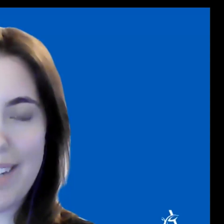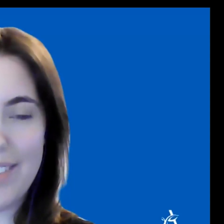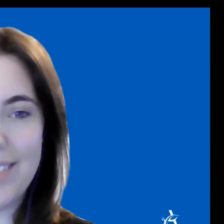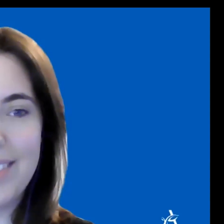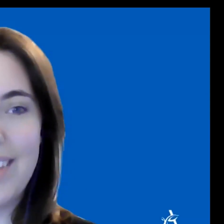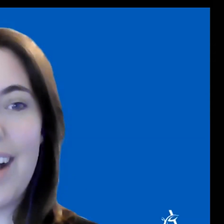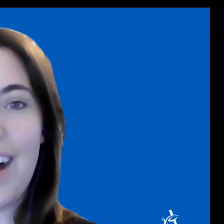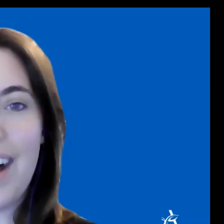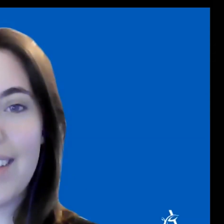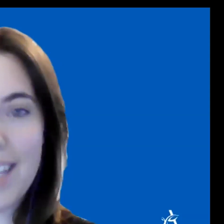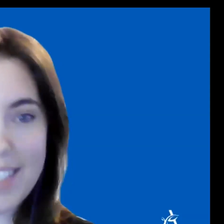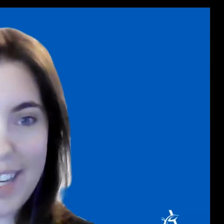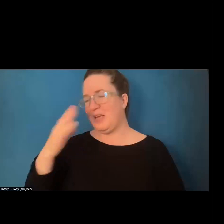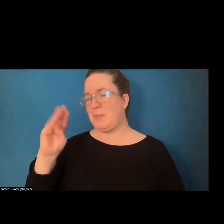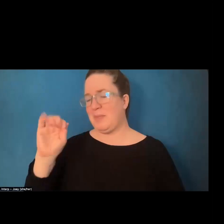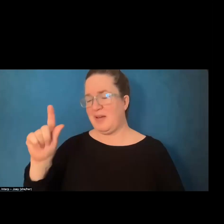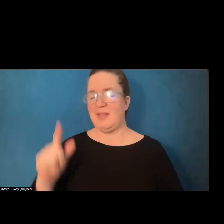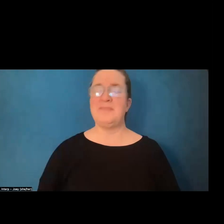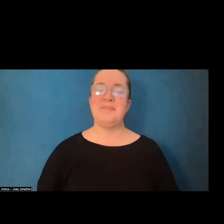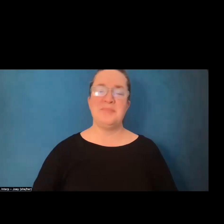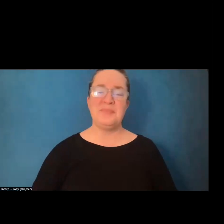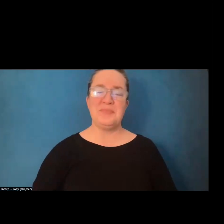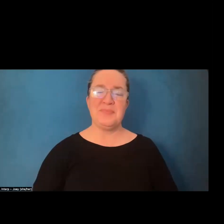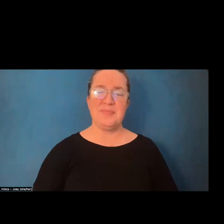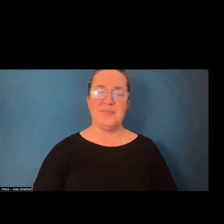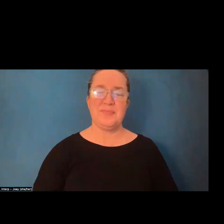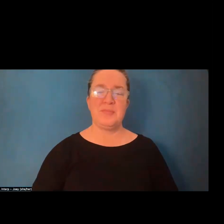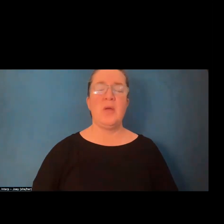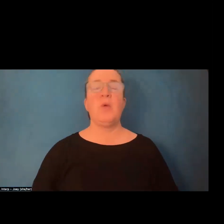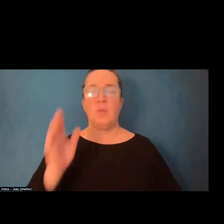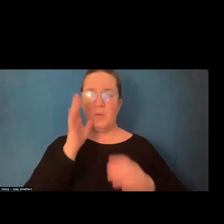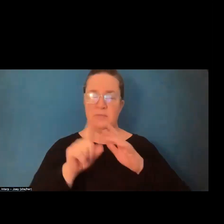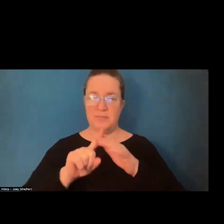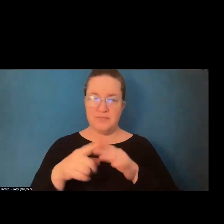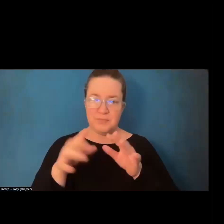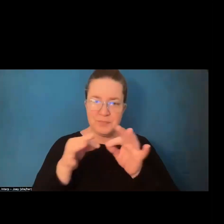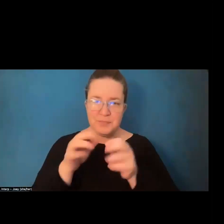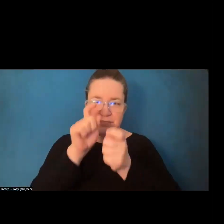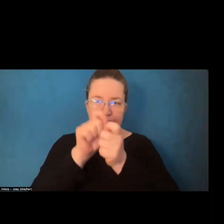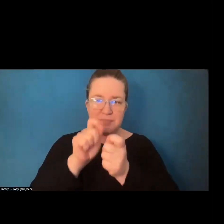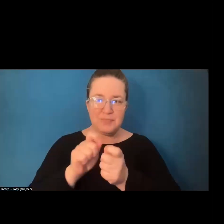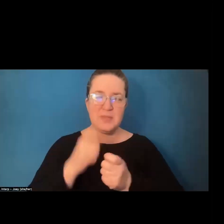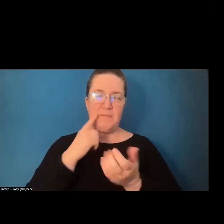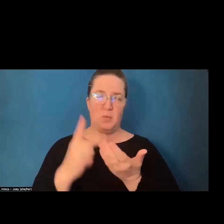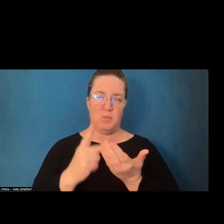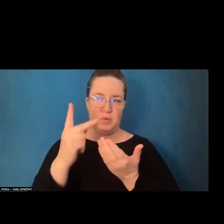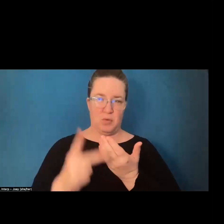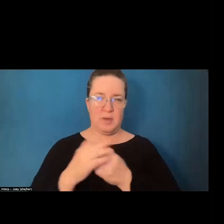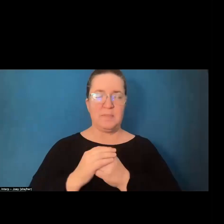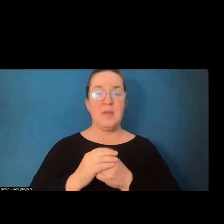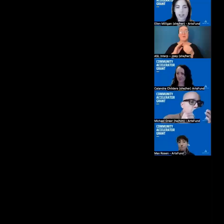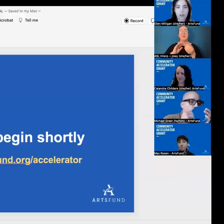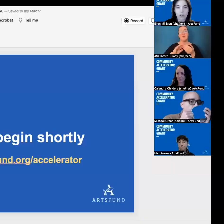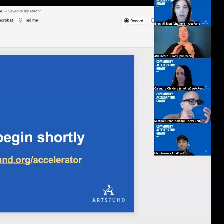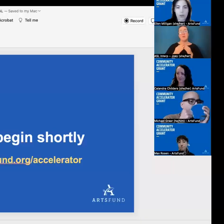Thanks, Michael. Let's get into the details of the program. The Community Accelerator Grant is intended